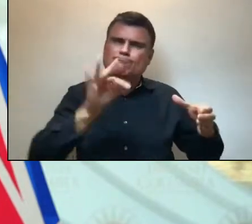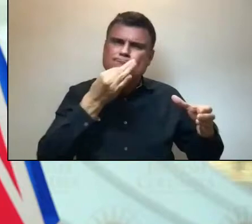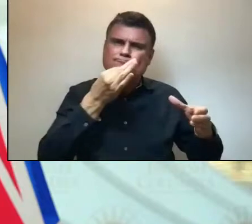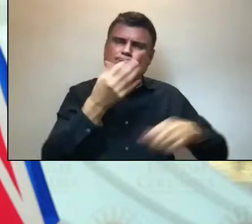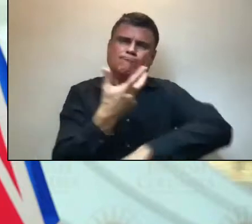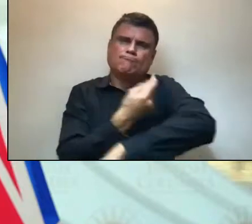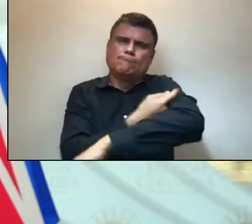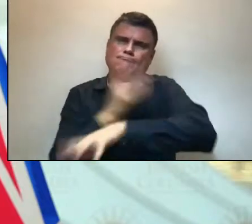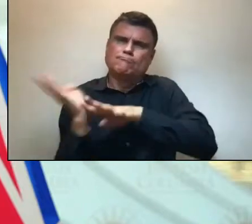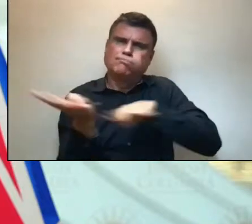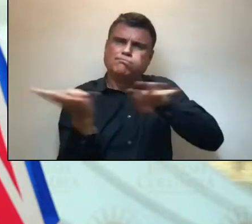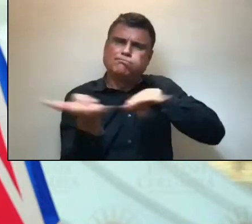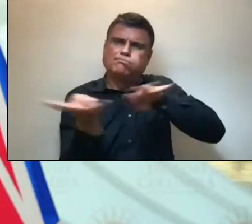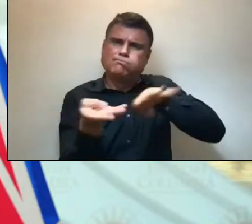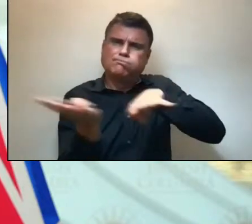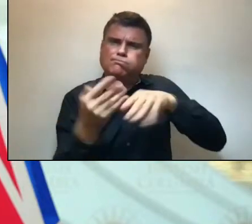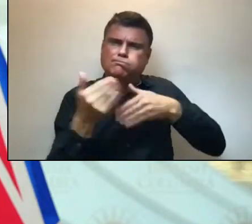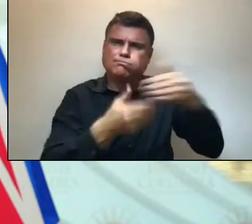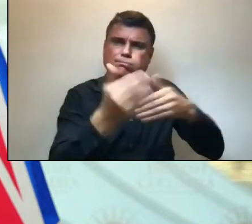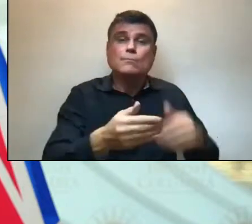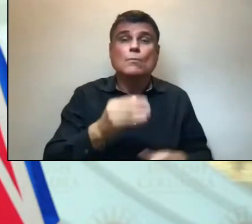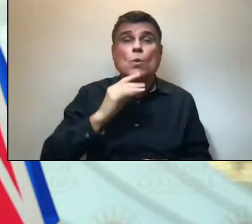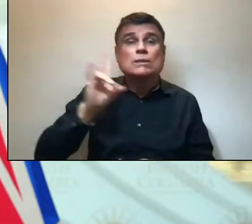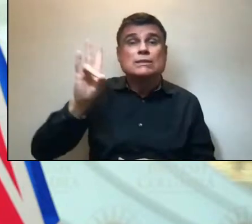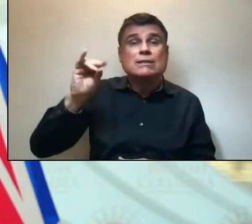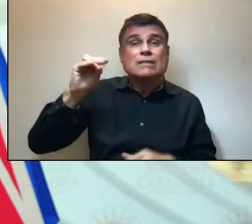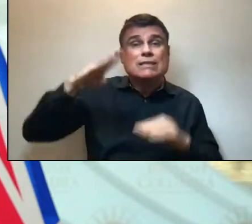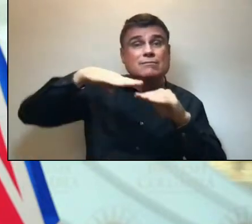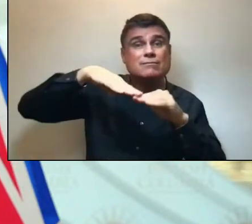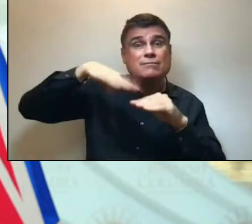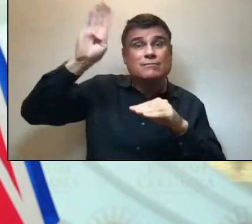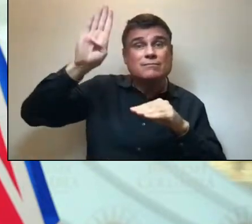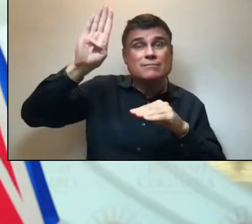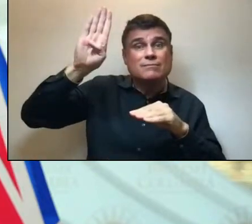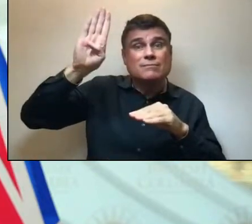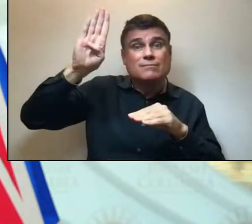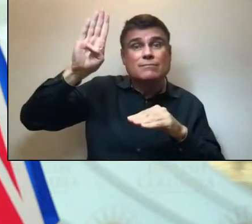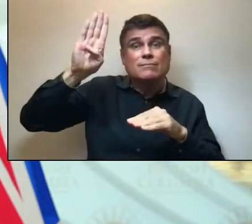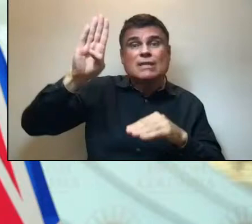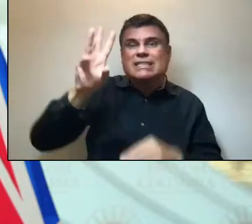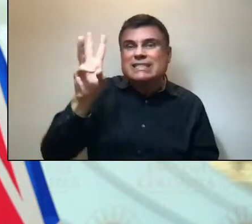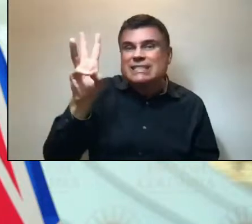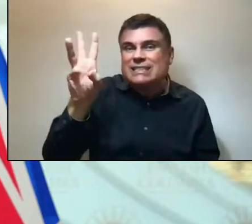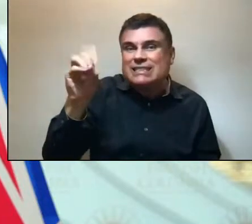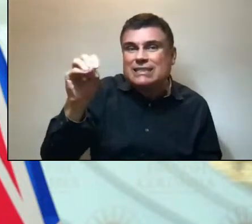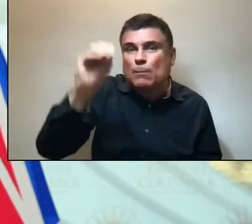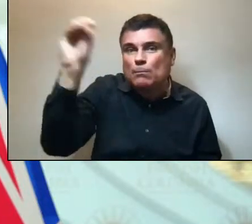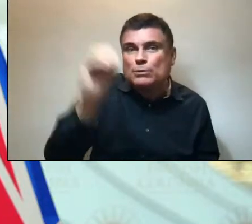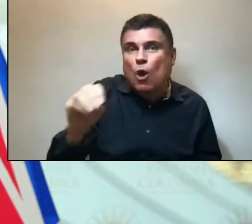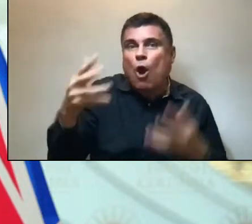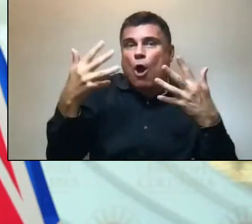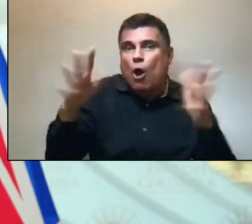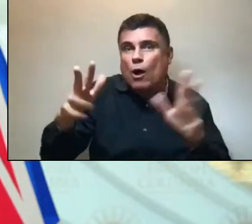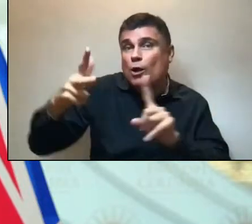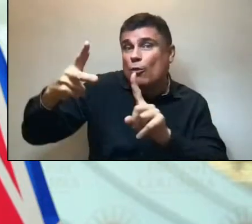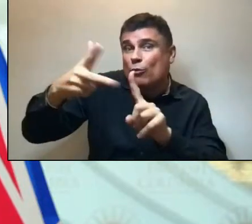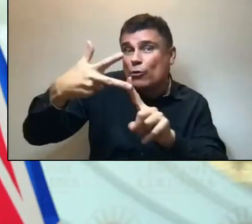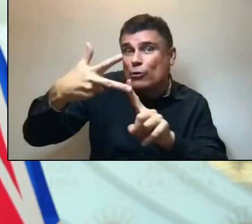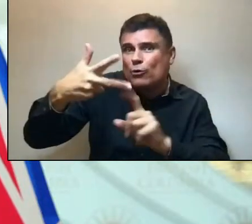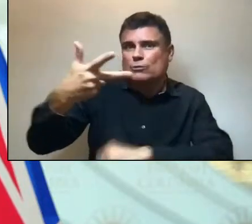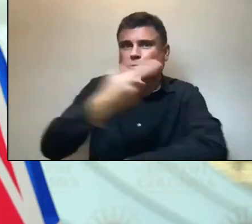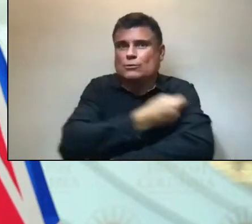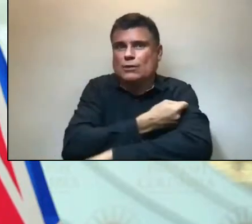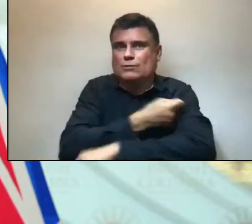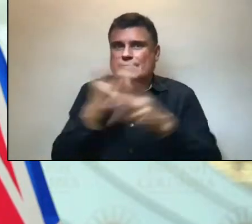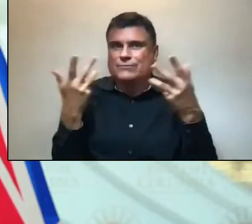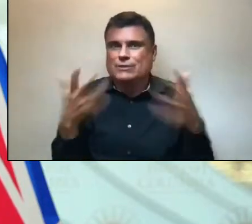people over 70 have already been immunized against COVID-19. I want to also note that in long-term